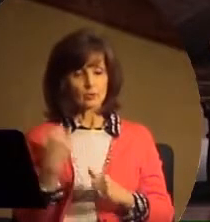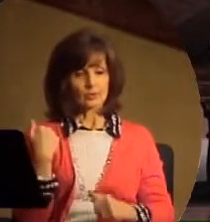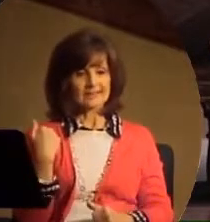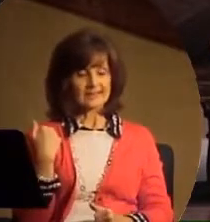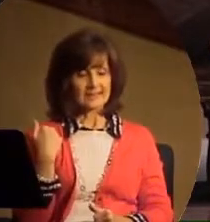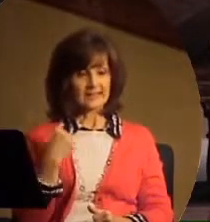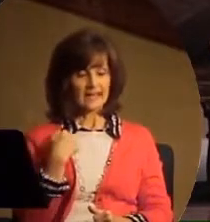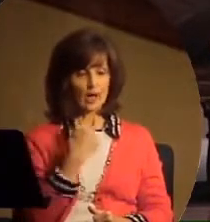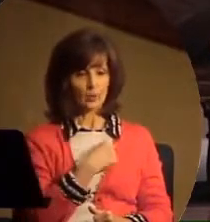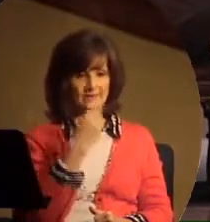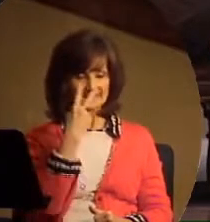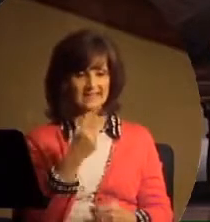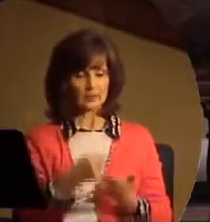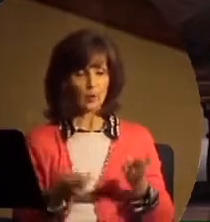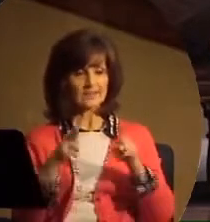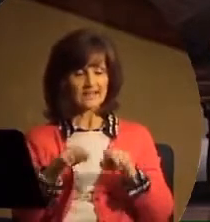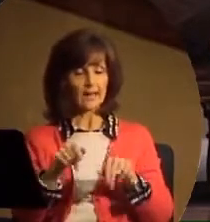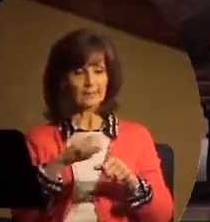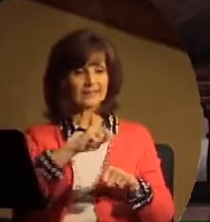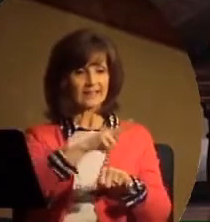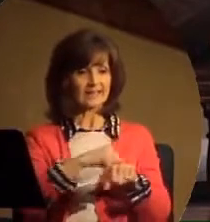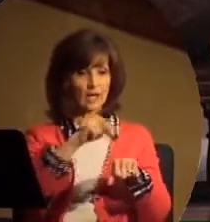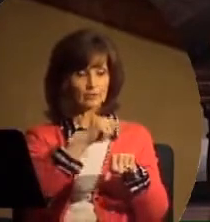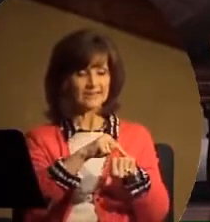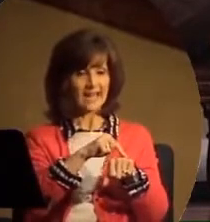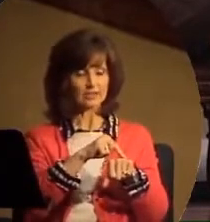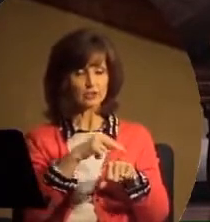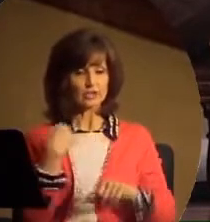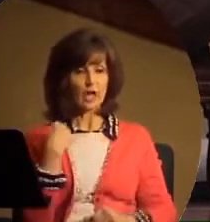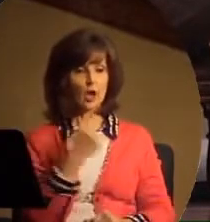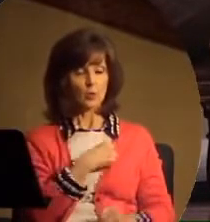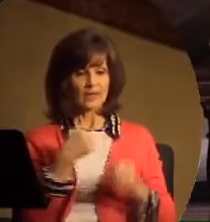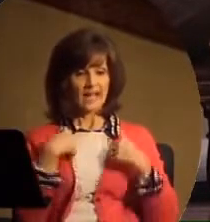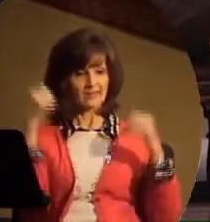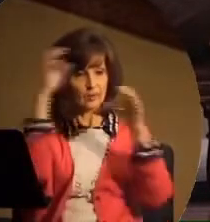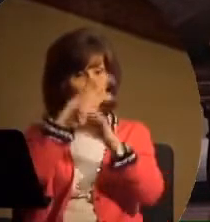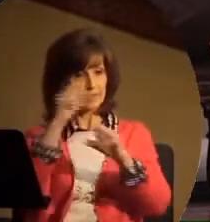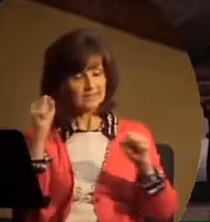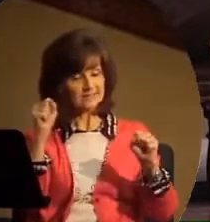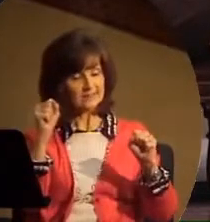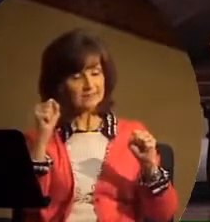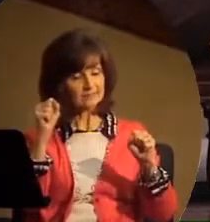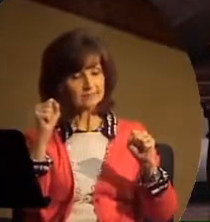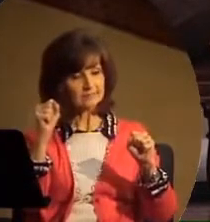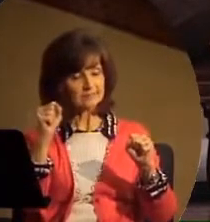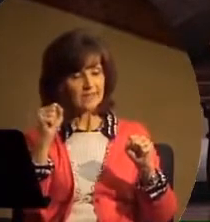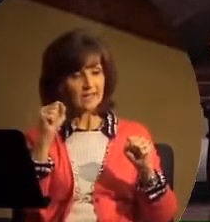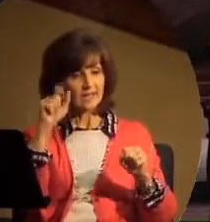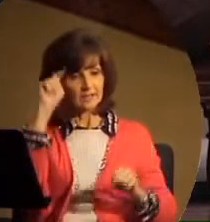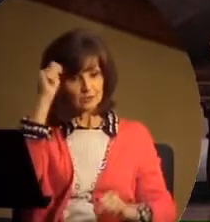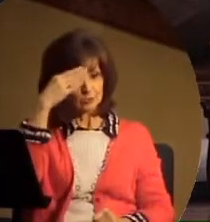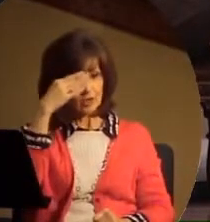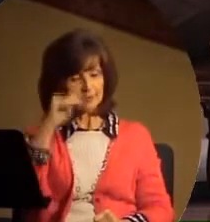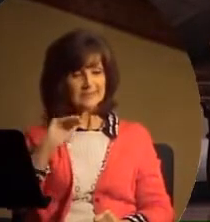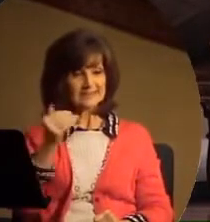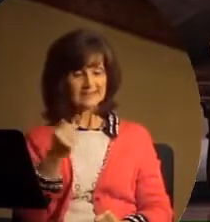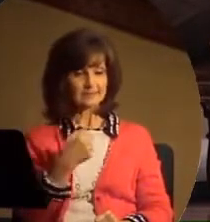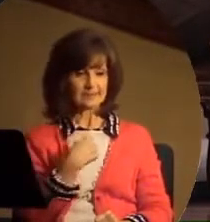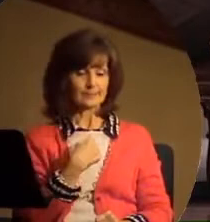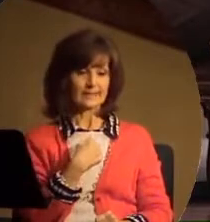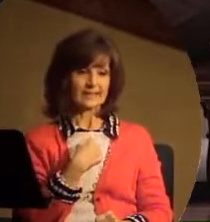recently we have seen what has happened in our nation. We have a president. I'm talking about President Donald Trump. And it seems like to me